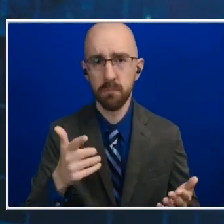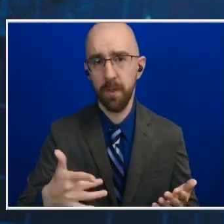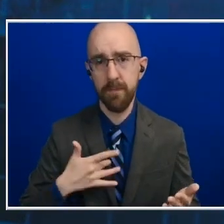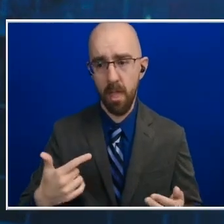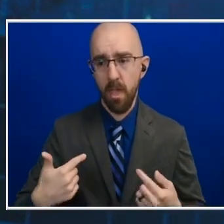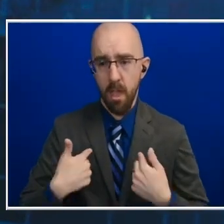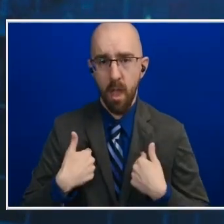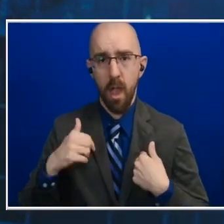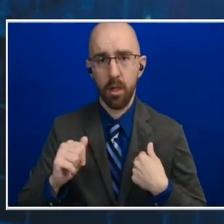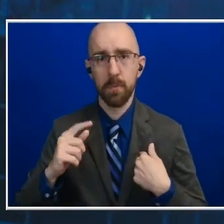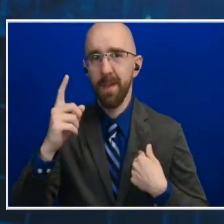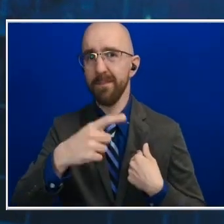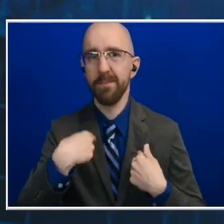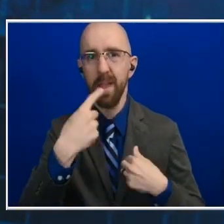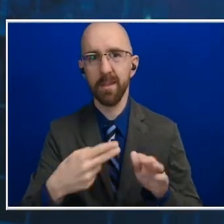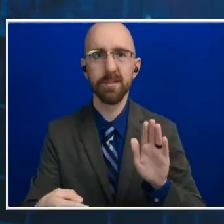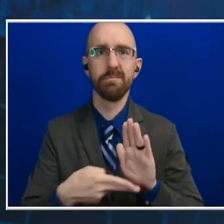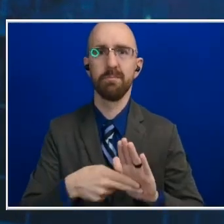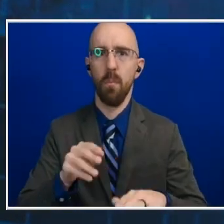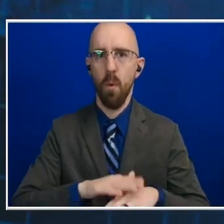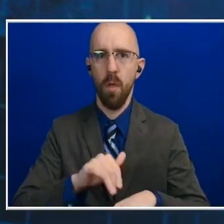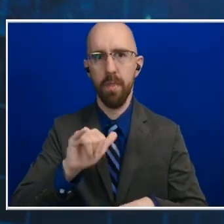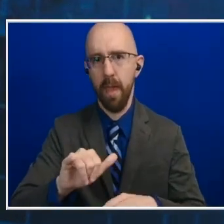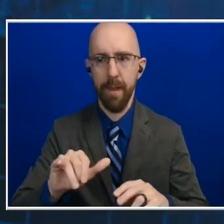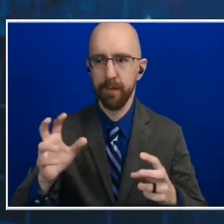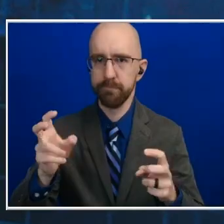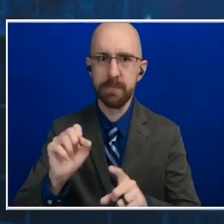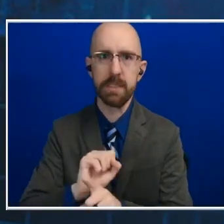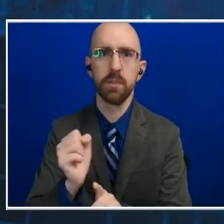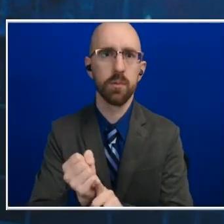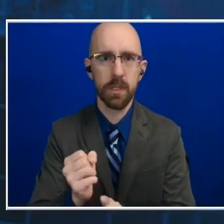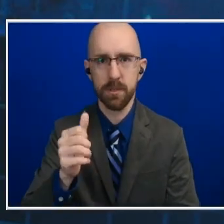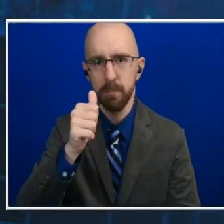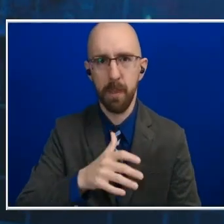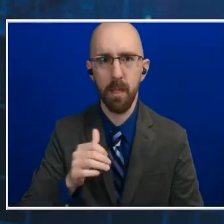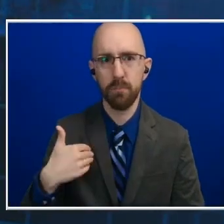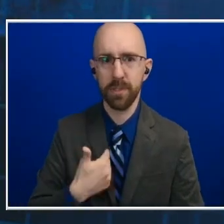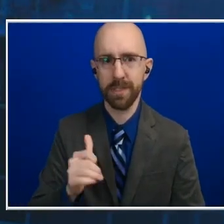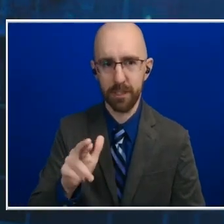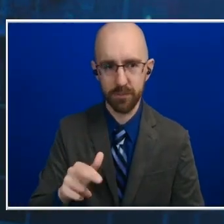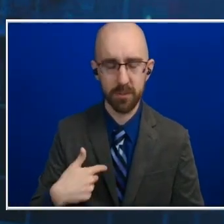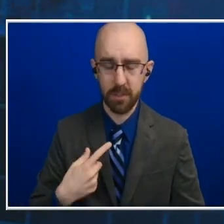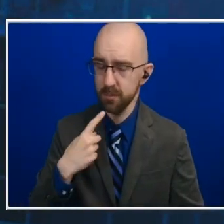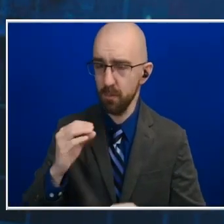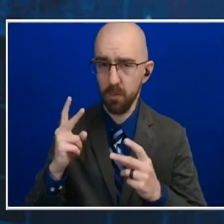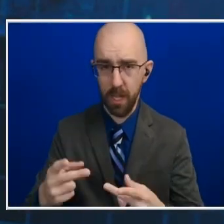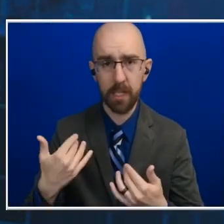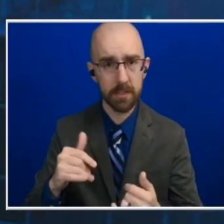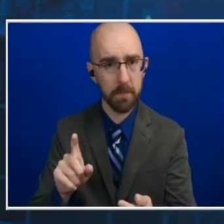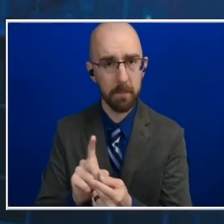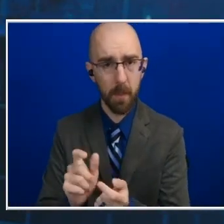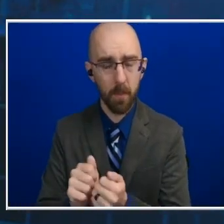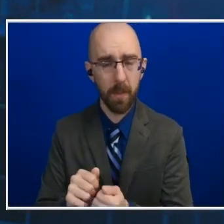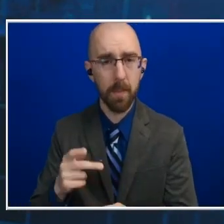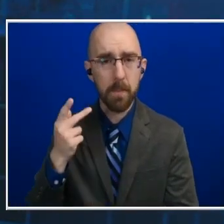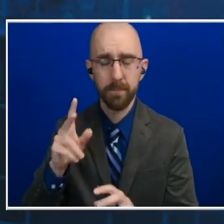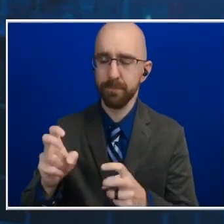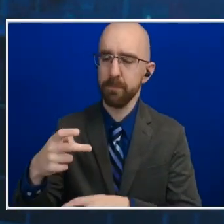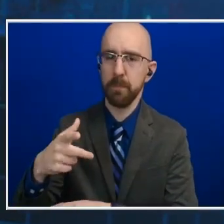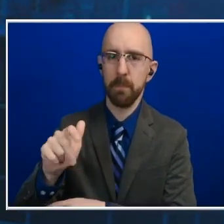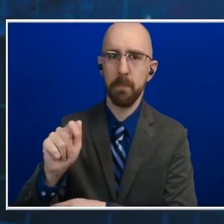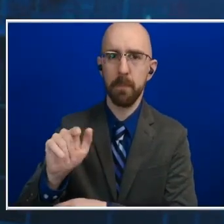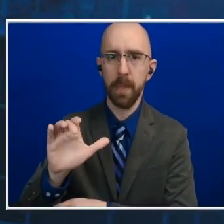breast cancer. So I was like, okay, kind of took that in, still met with that plastic surgeon. And he was like, I've never performed